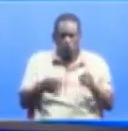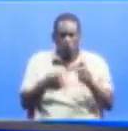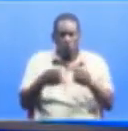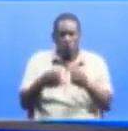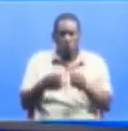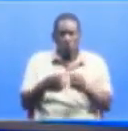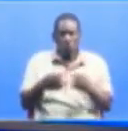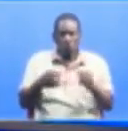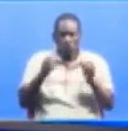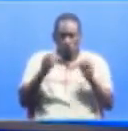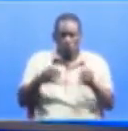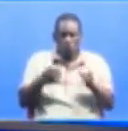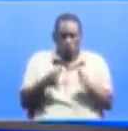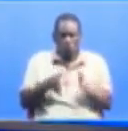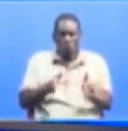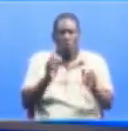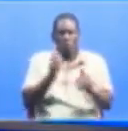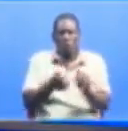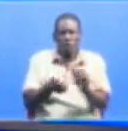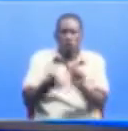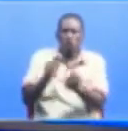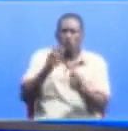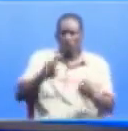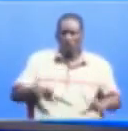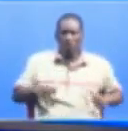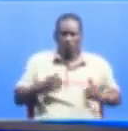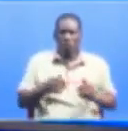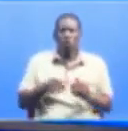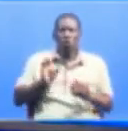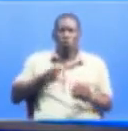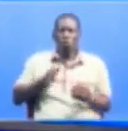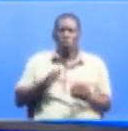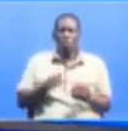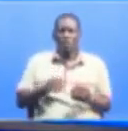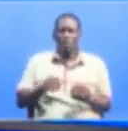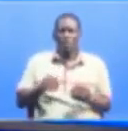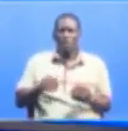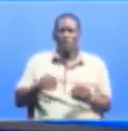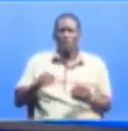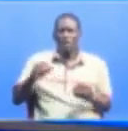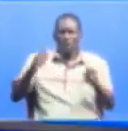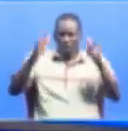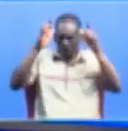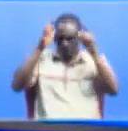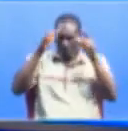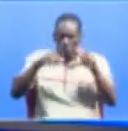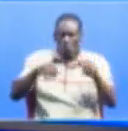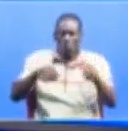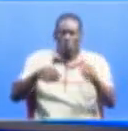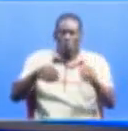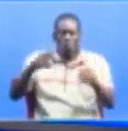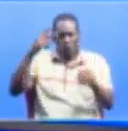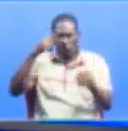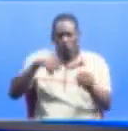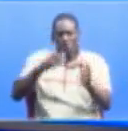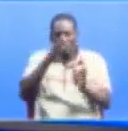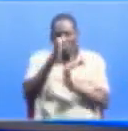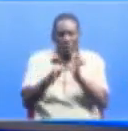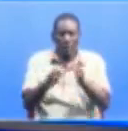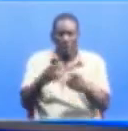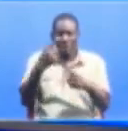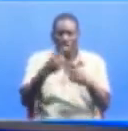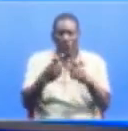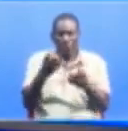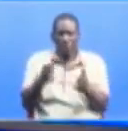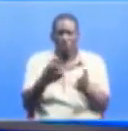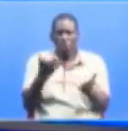their lives. Zachary Nyakweba reports on the Women Cow Policy Plan, an annual rotational program which entails standard